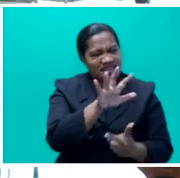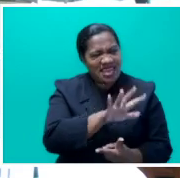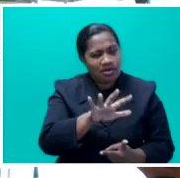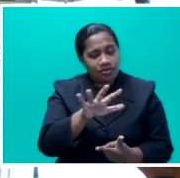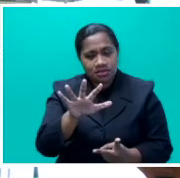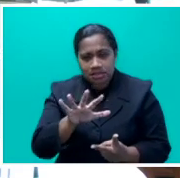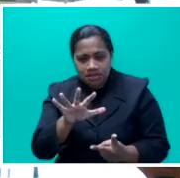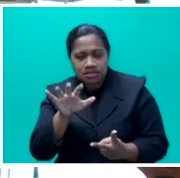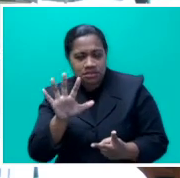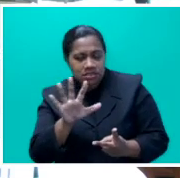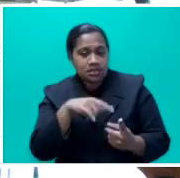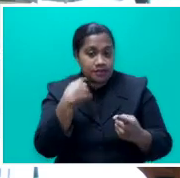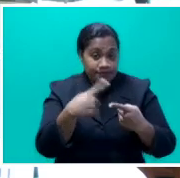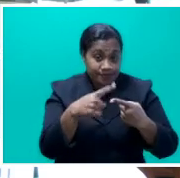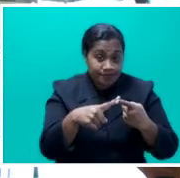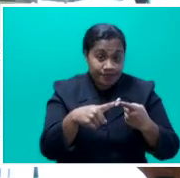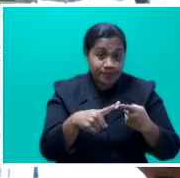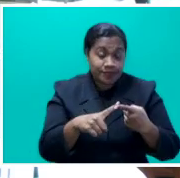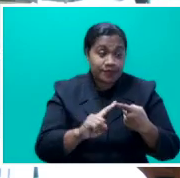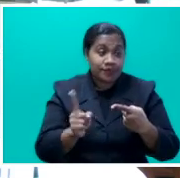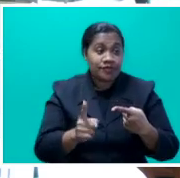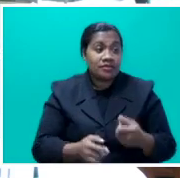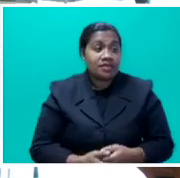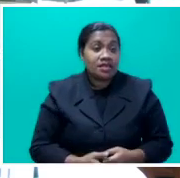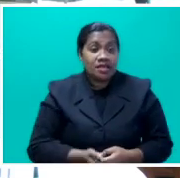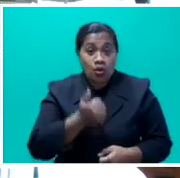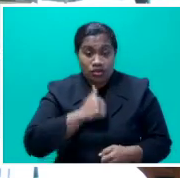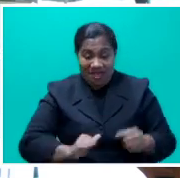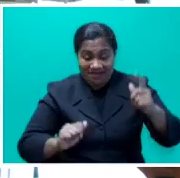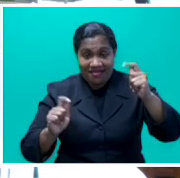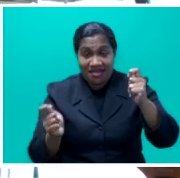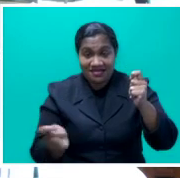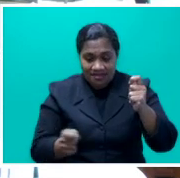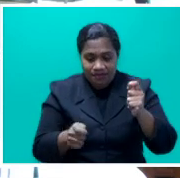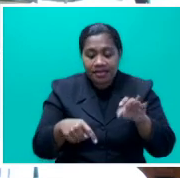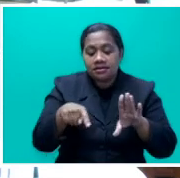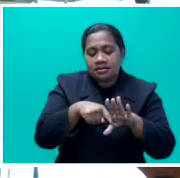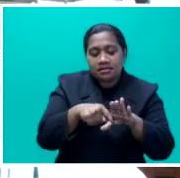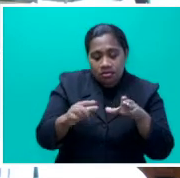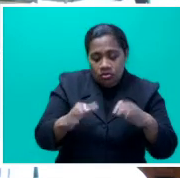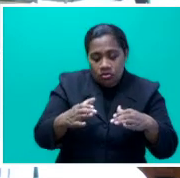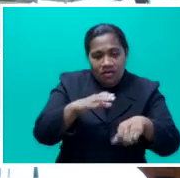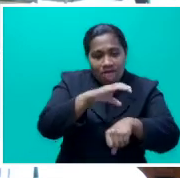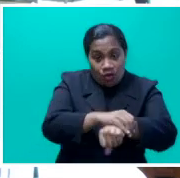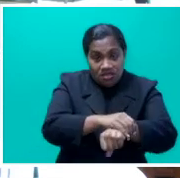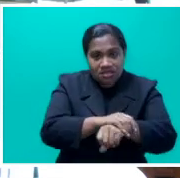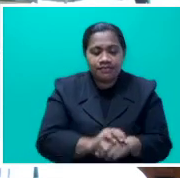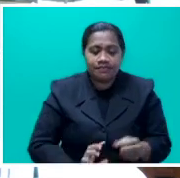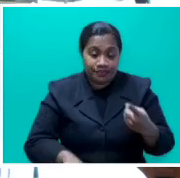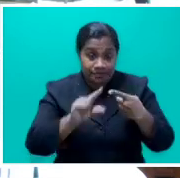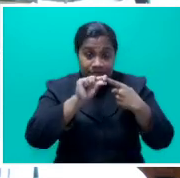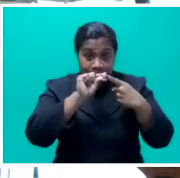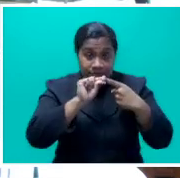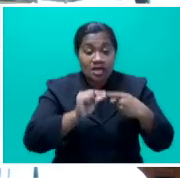when it comes to the conduct and the indiscipline within the forces, Mr. Speaker, sir. One is the complaint against